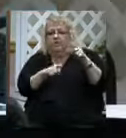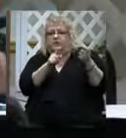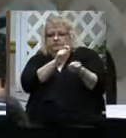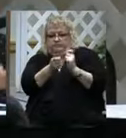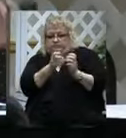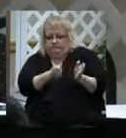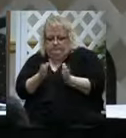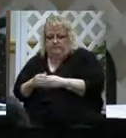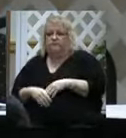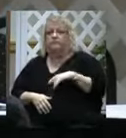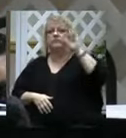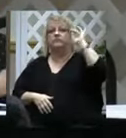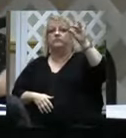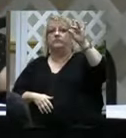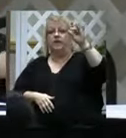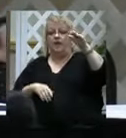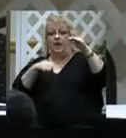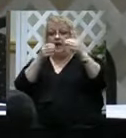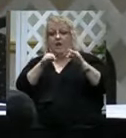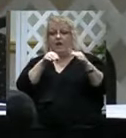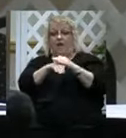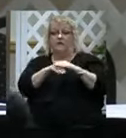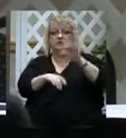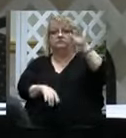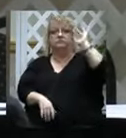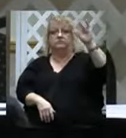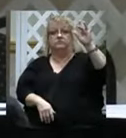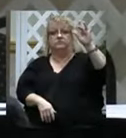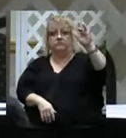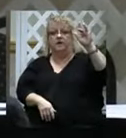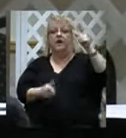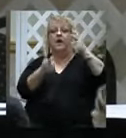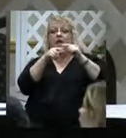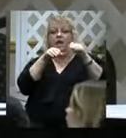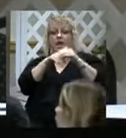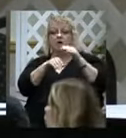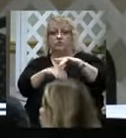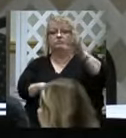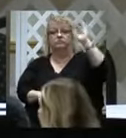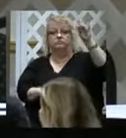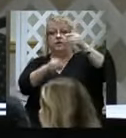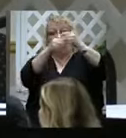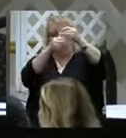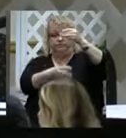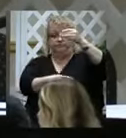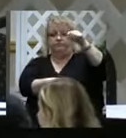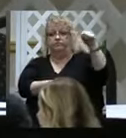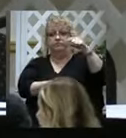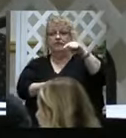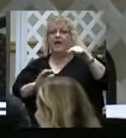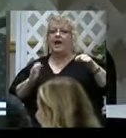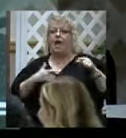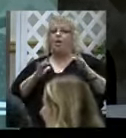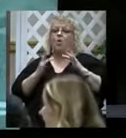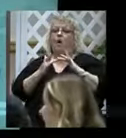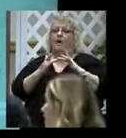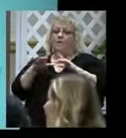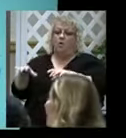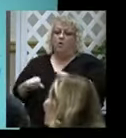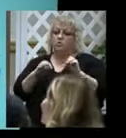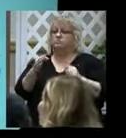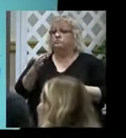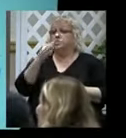that. But when you click on that language access tab, you will get to our language access page. This is where our webmaster organized